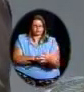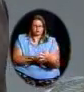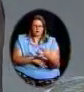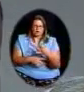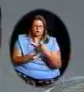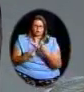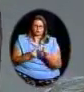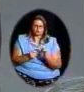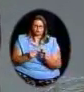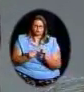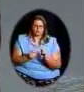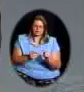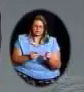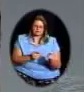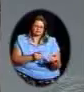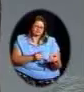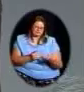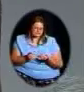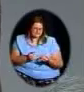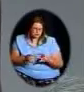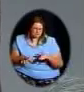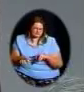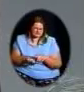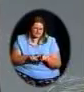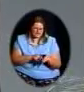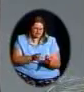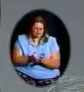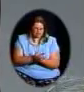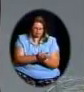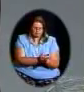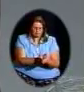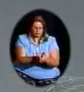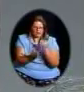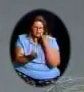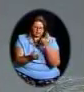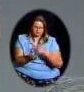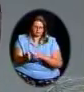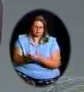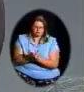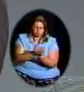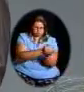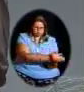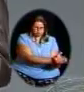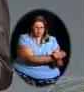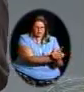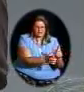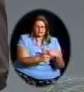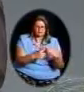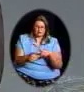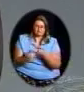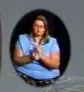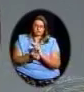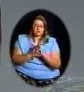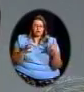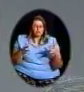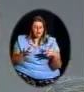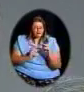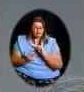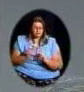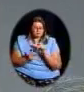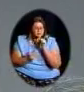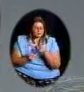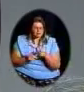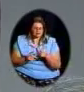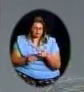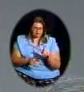describe, we're kind of like a big cruise ship. And if we have to change course, we're changing a lot of people. It's not like we can get all the third grade teachers in one little